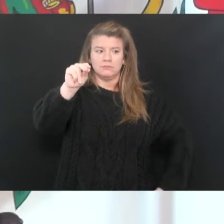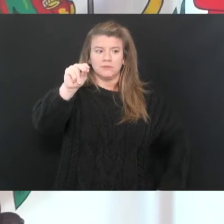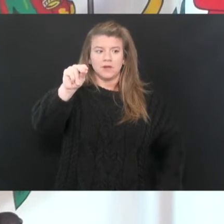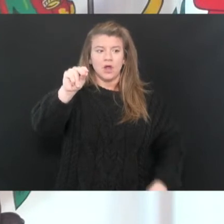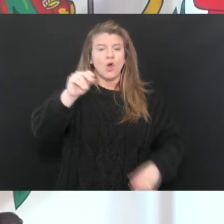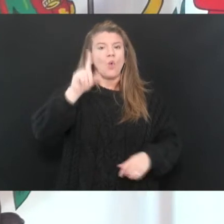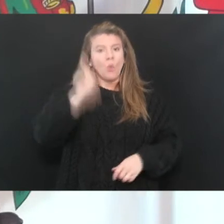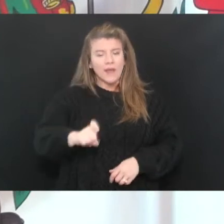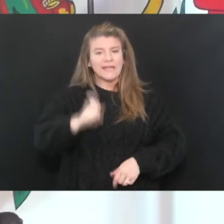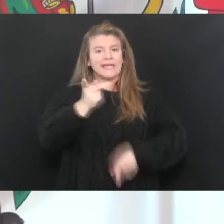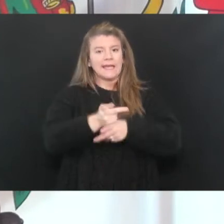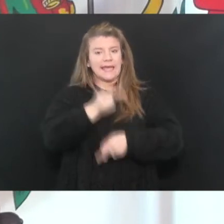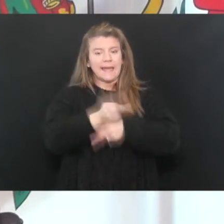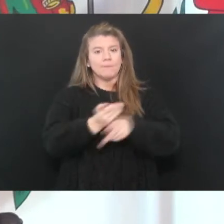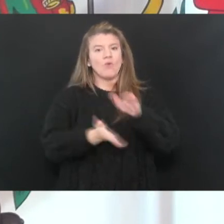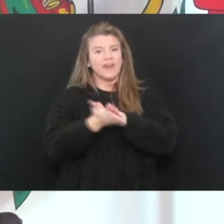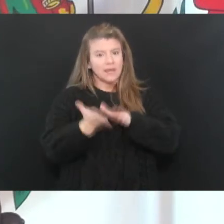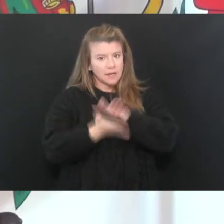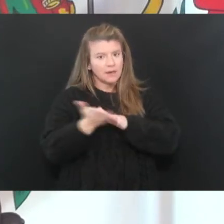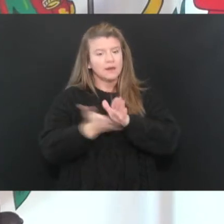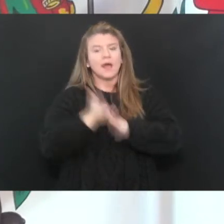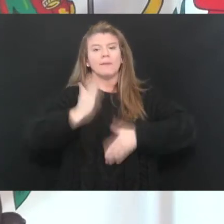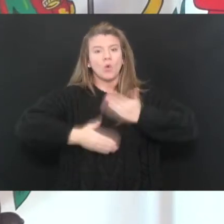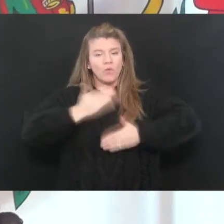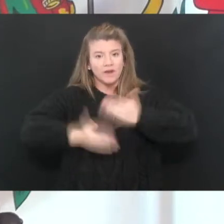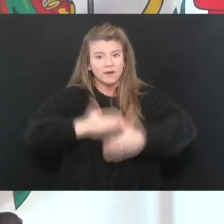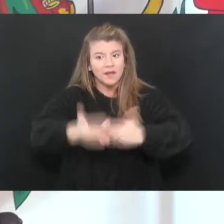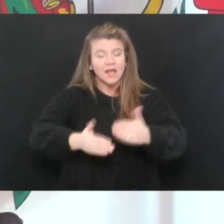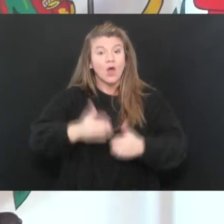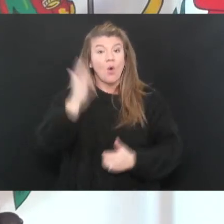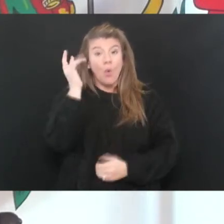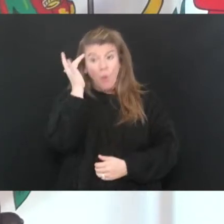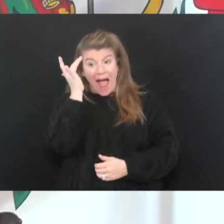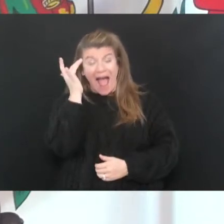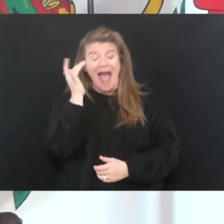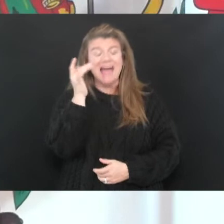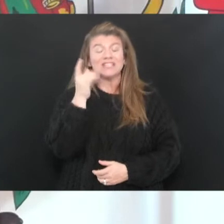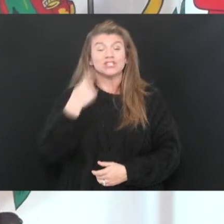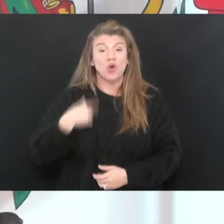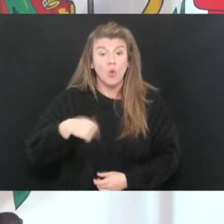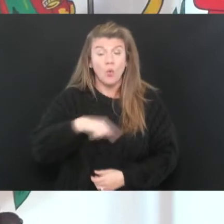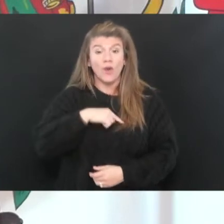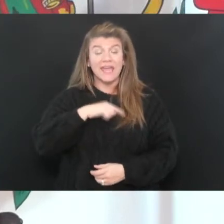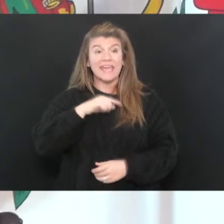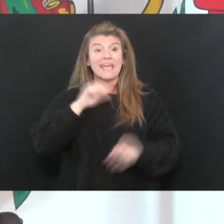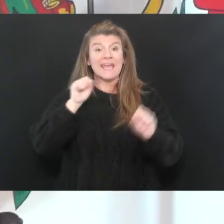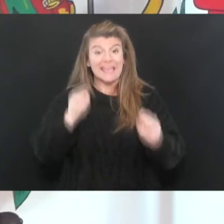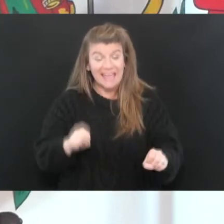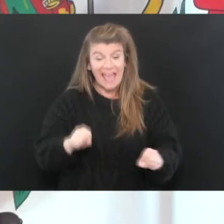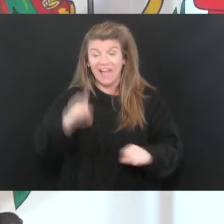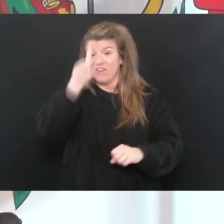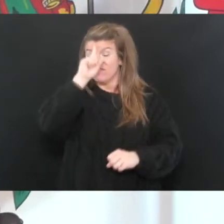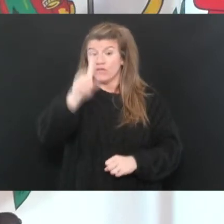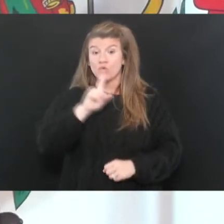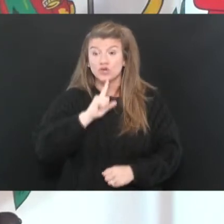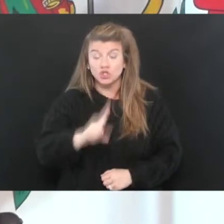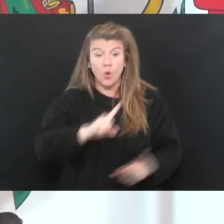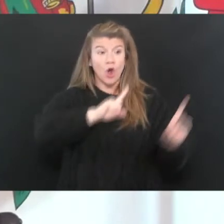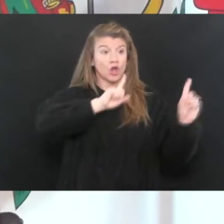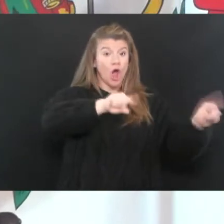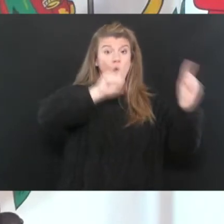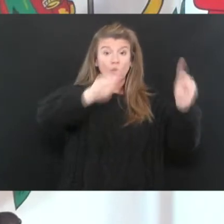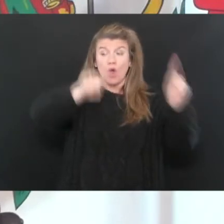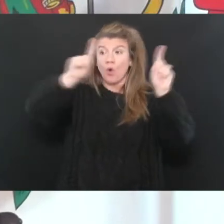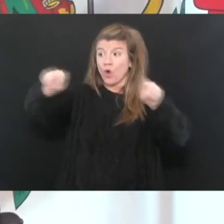to keep moving, and so that we can absolutely get out and go to